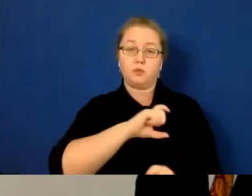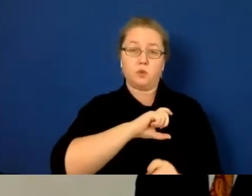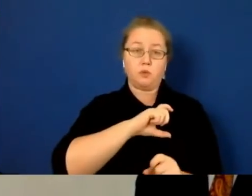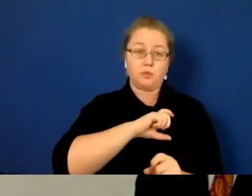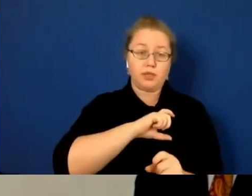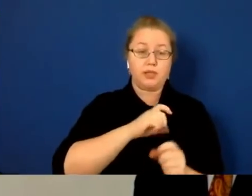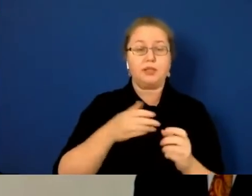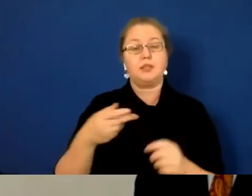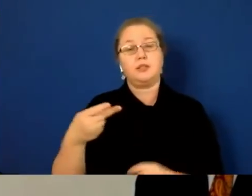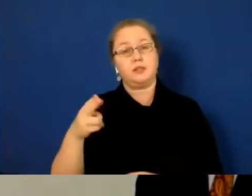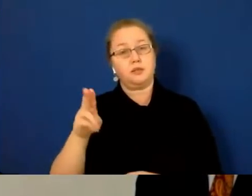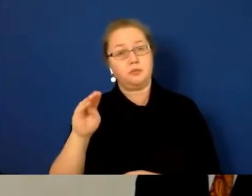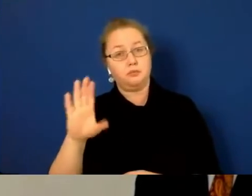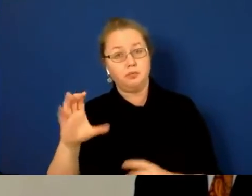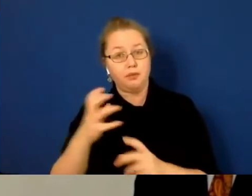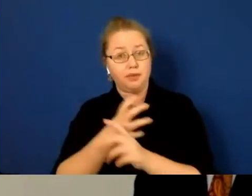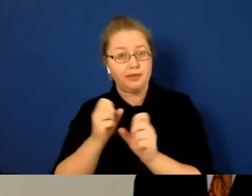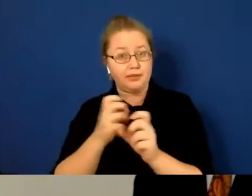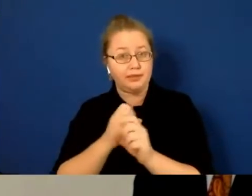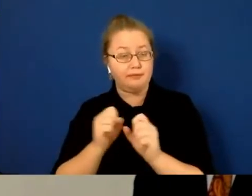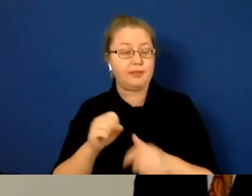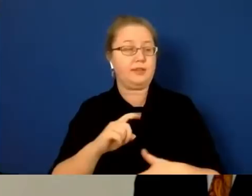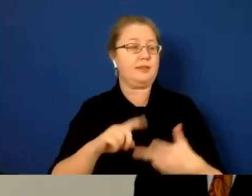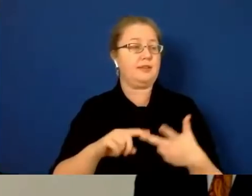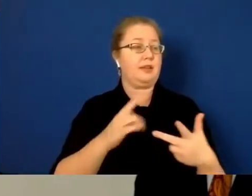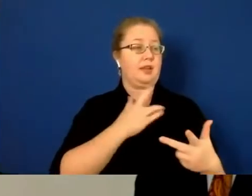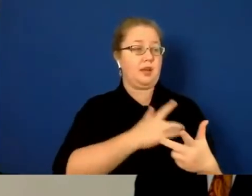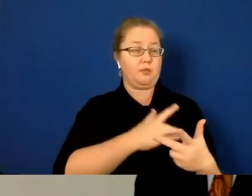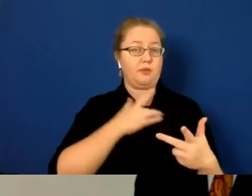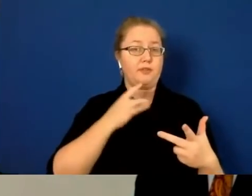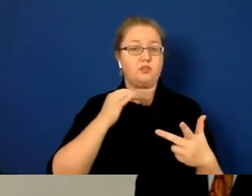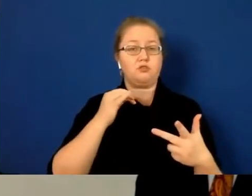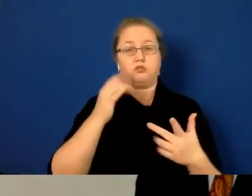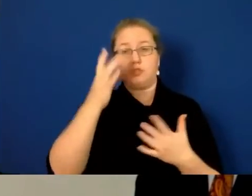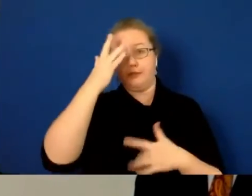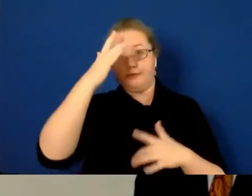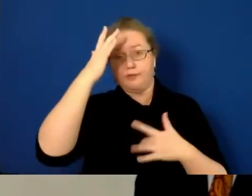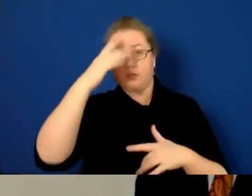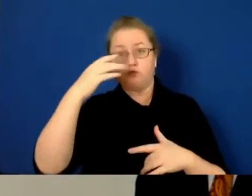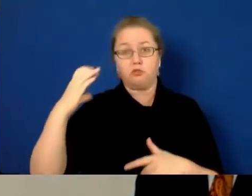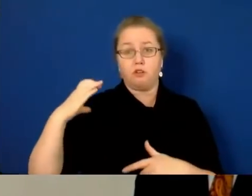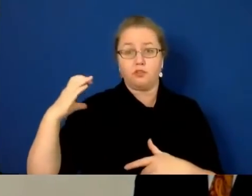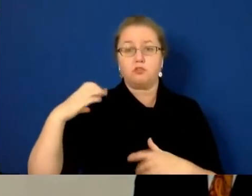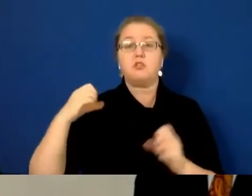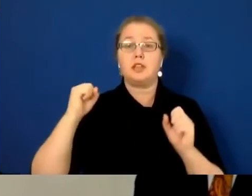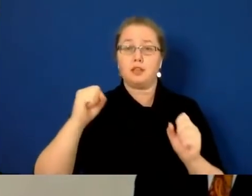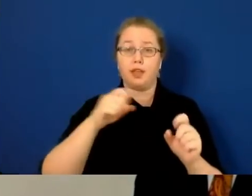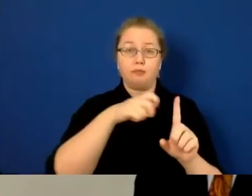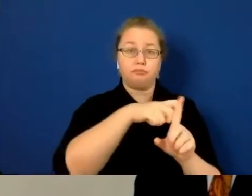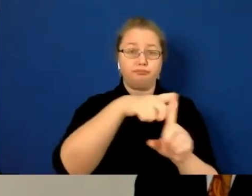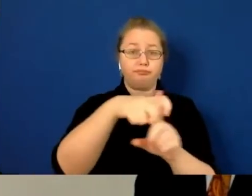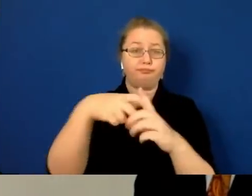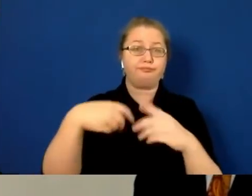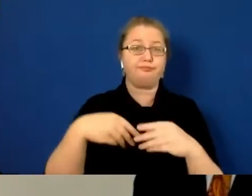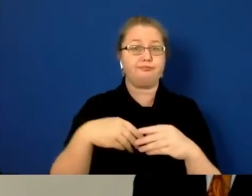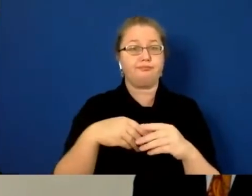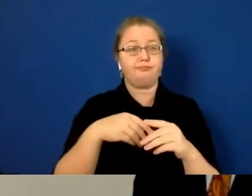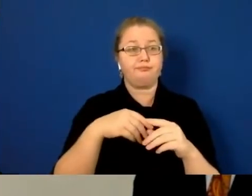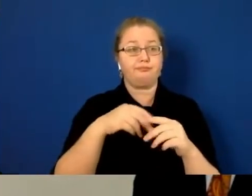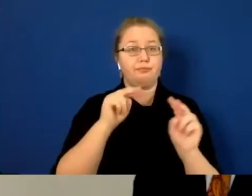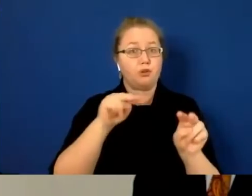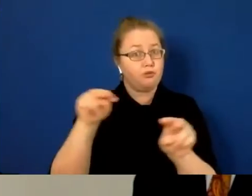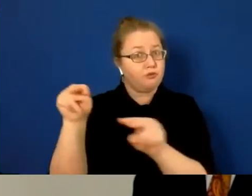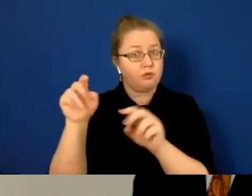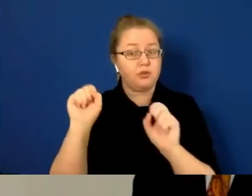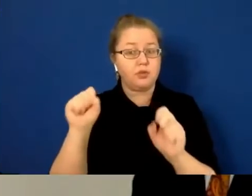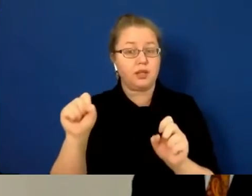should look beyond messaging and revisit how these health orders and policies are being enforced? Certainly enforcement's